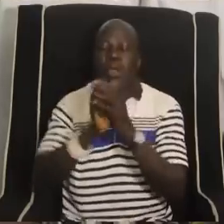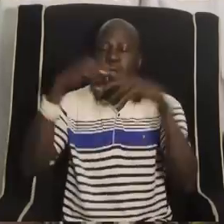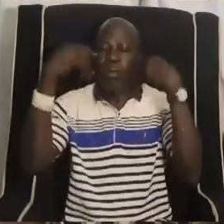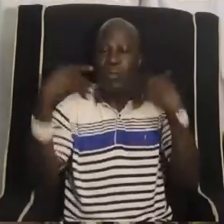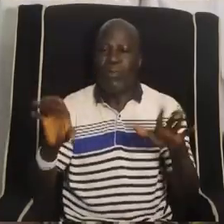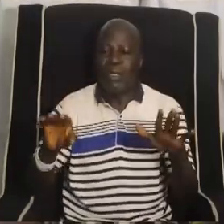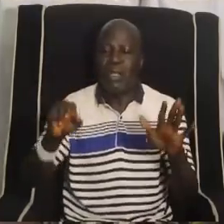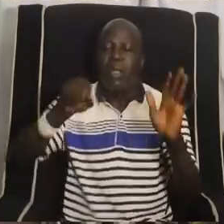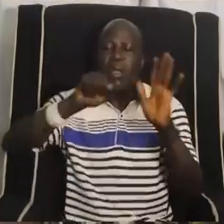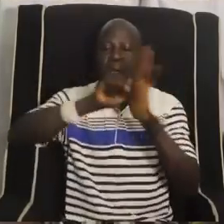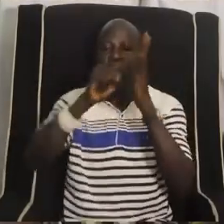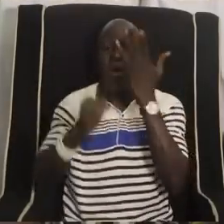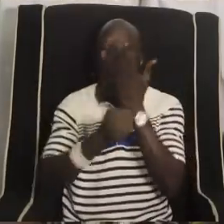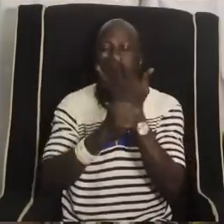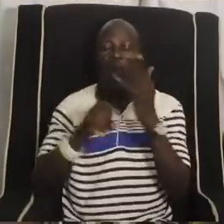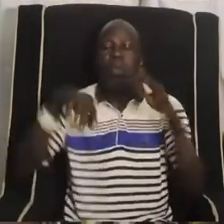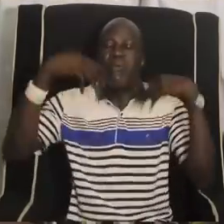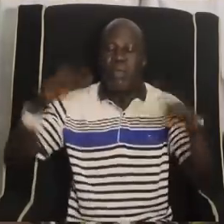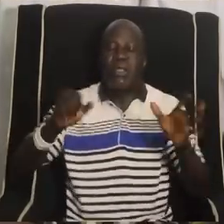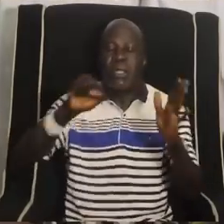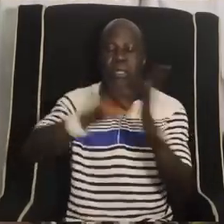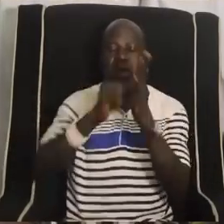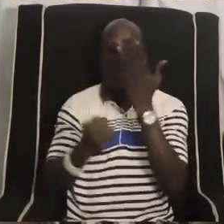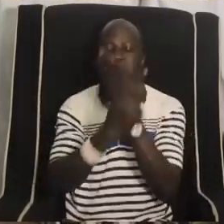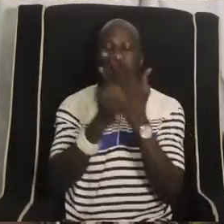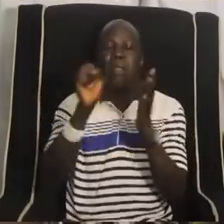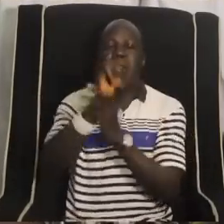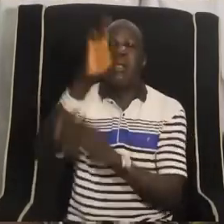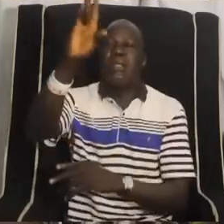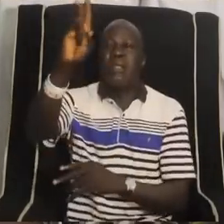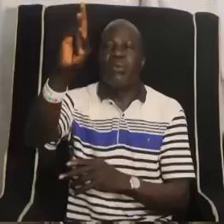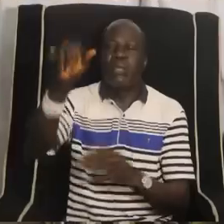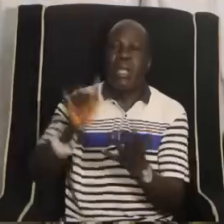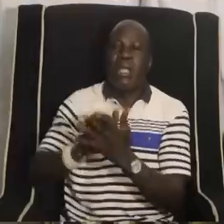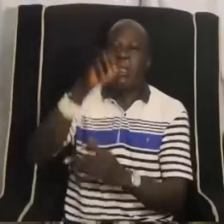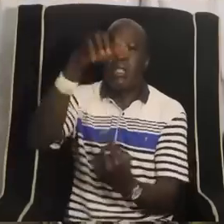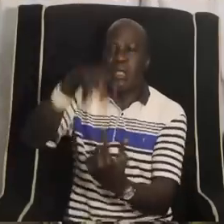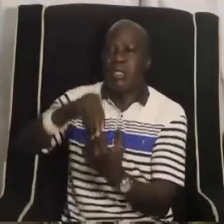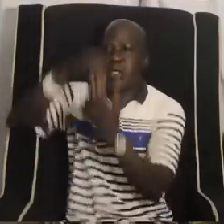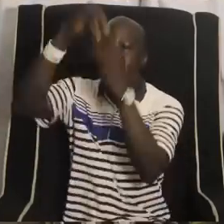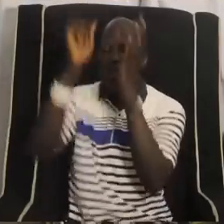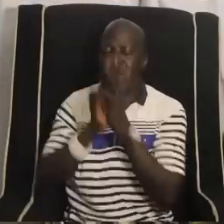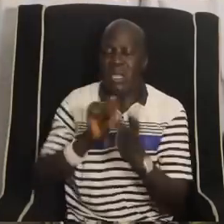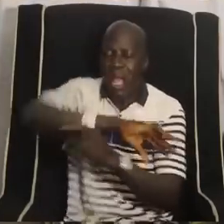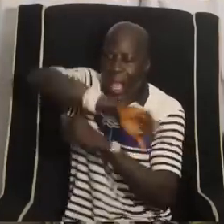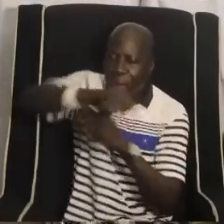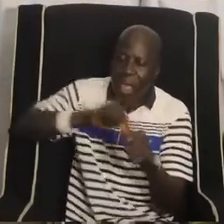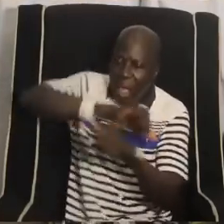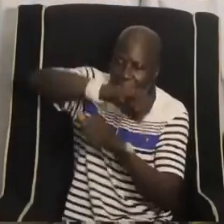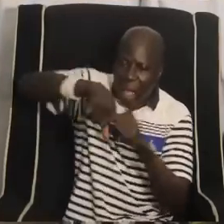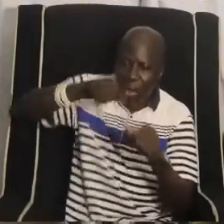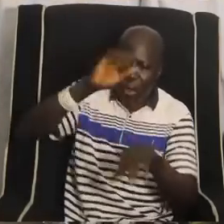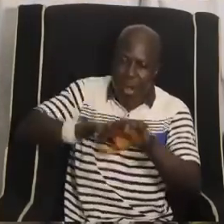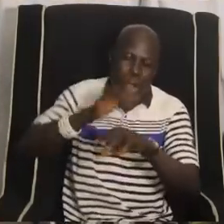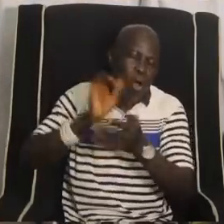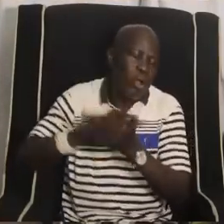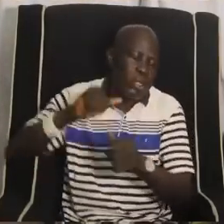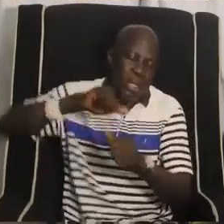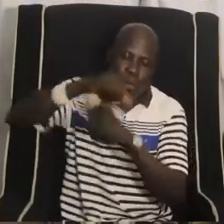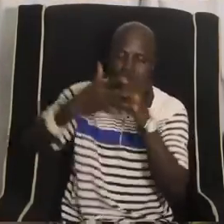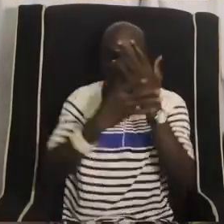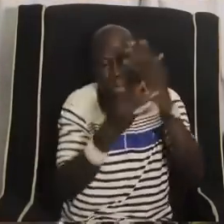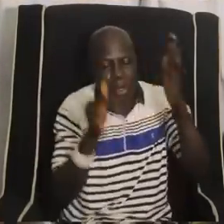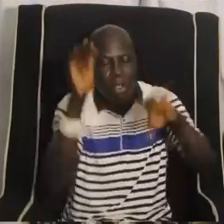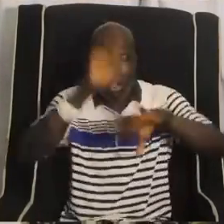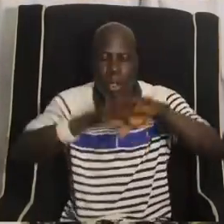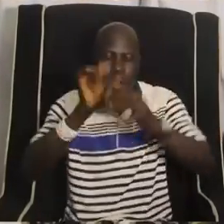in August. I mean September 17th. And will come to an end September 17th. I had your daughter down. Let me know you're not going to do. Exactly. I was